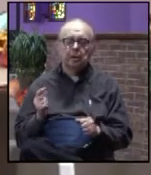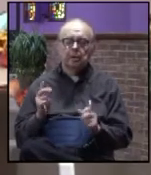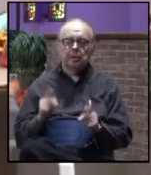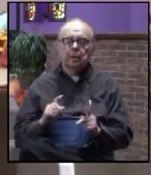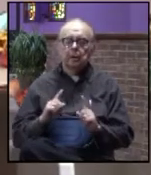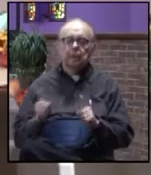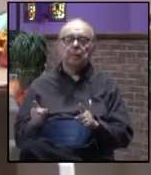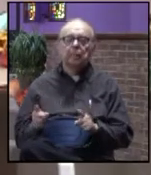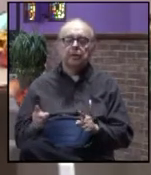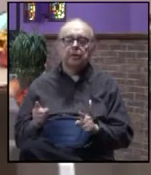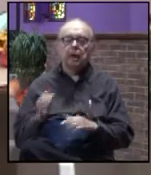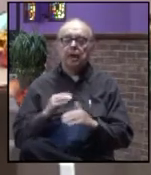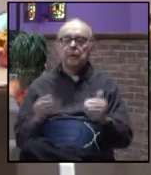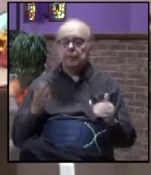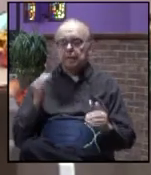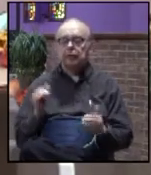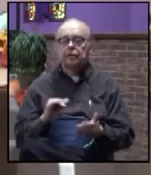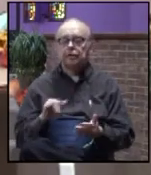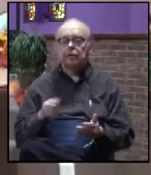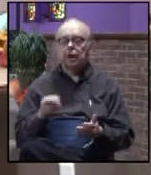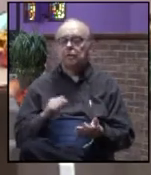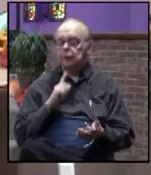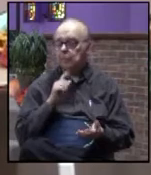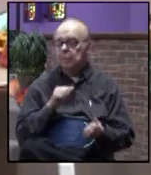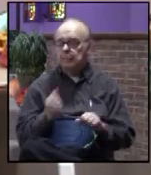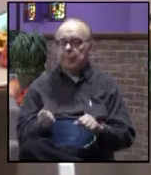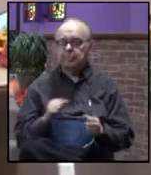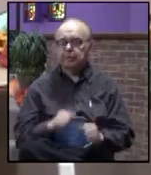because John was a Baptist.